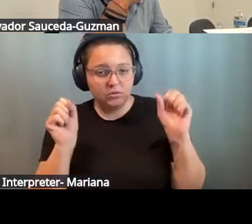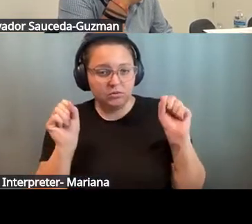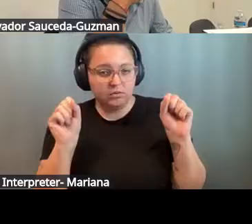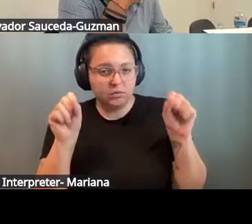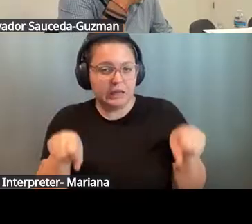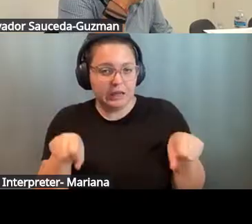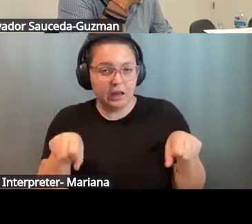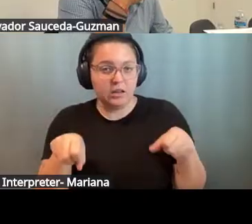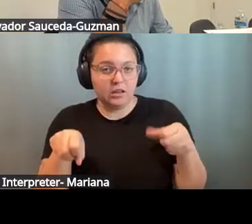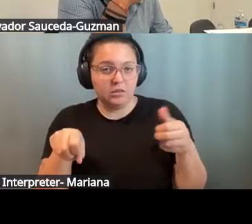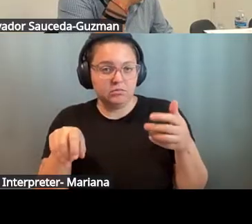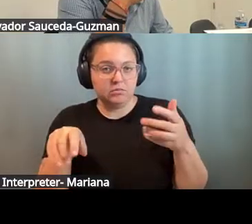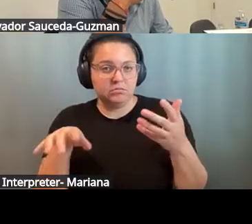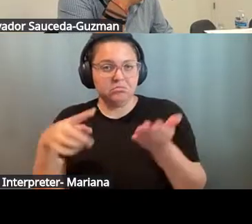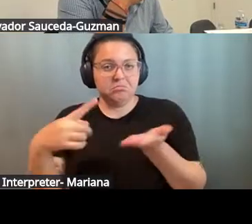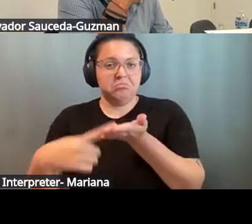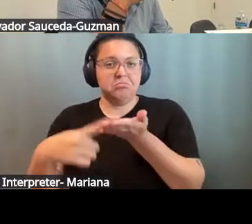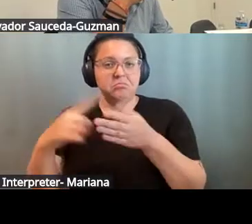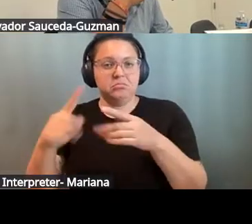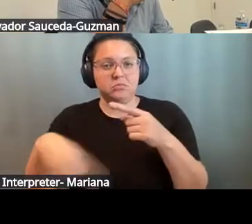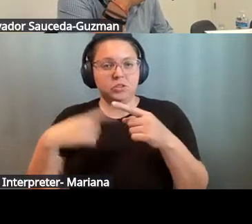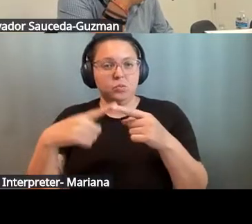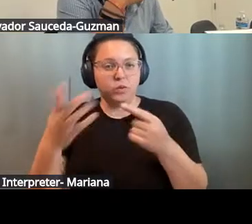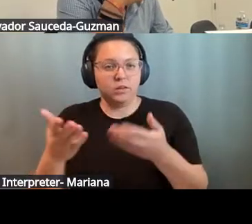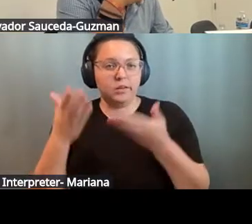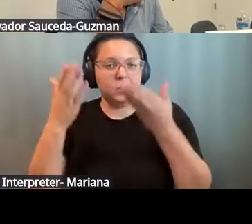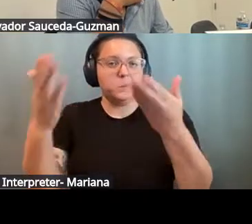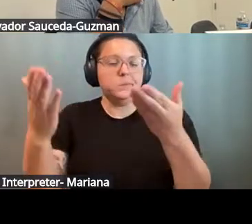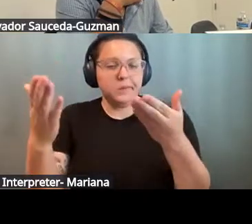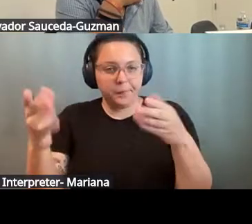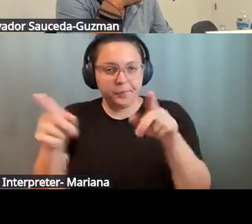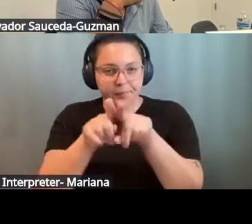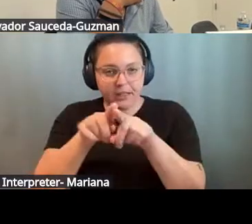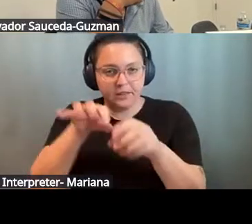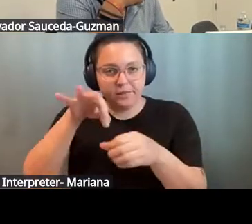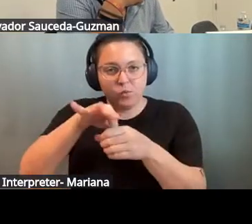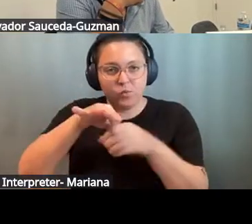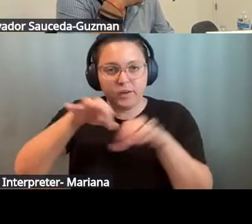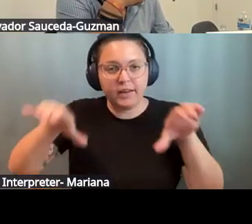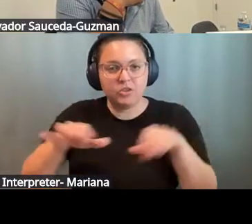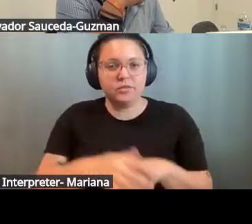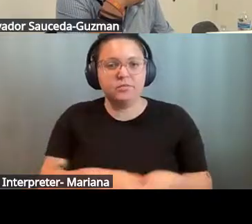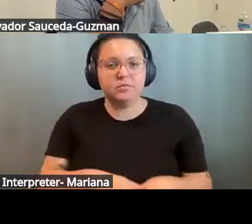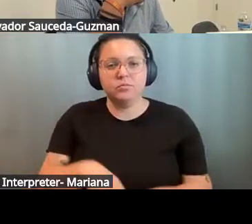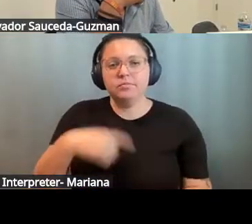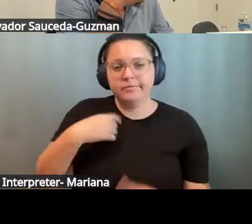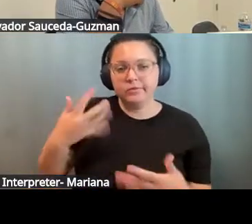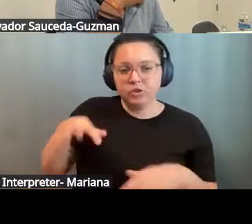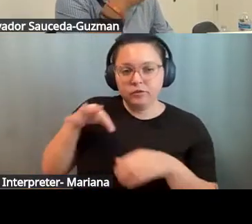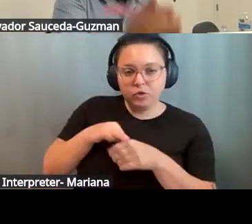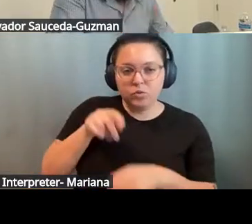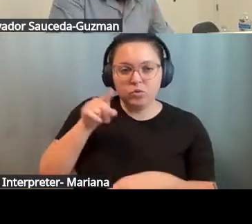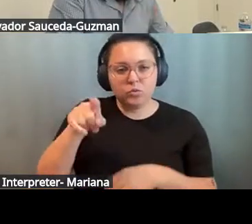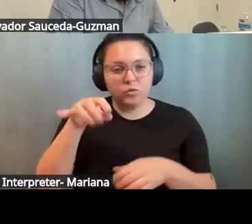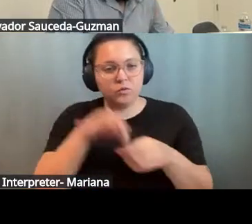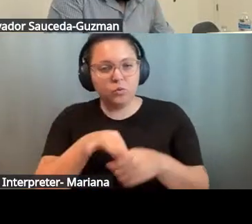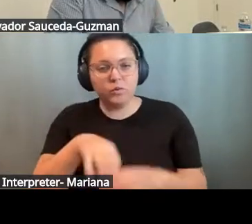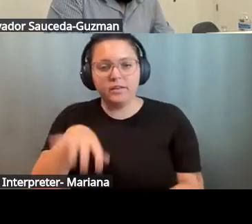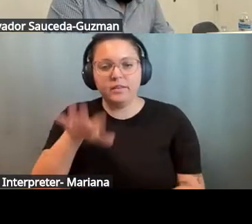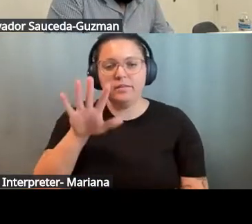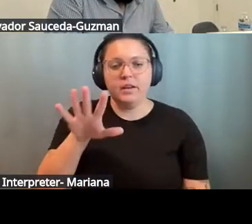do that when it comes up Yep. as a voting action. Okay, Okay. great. So I voted, you voted 5D03,